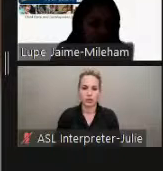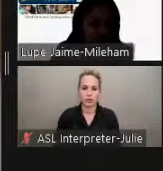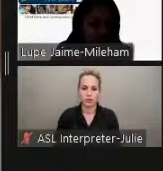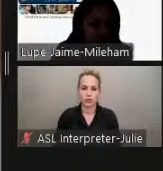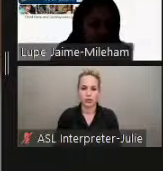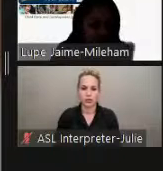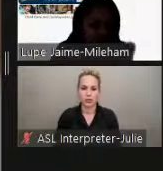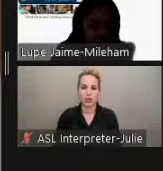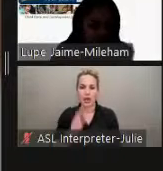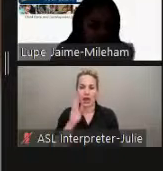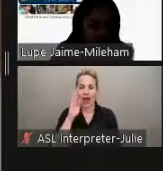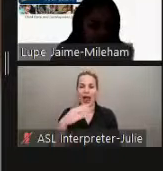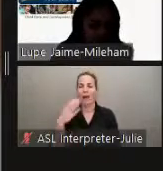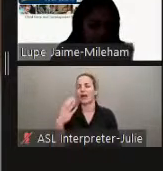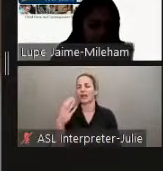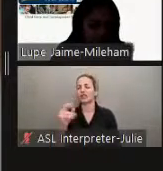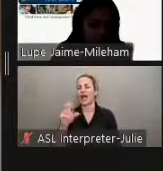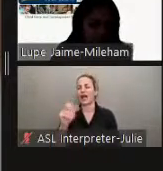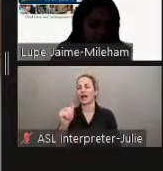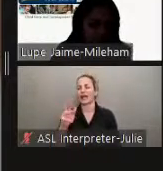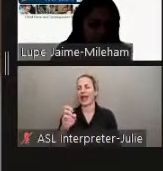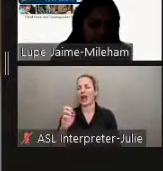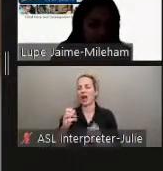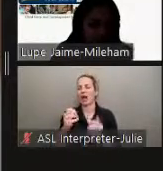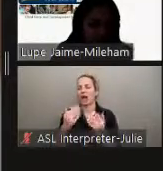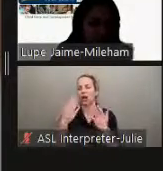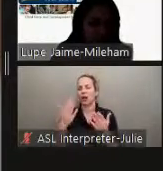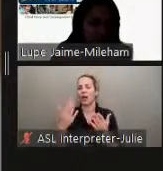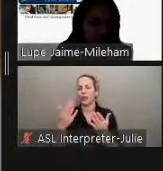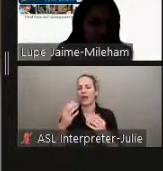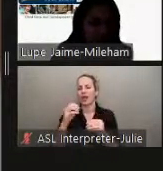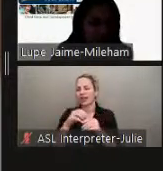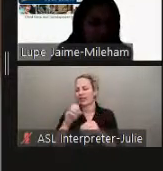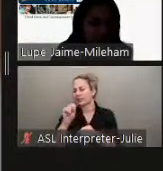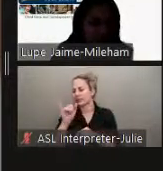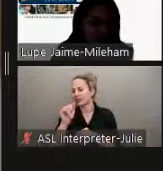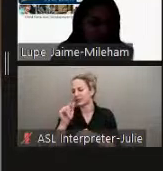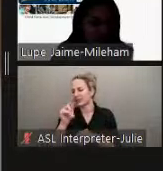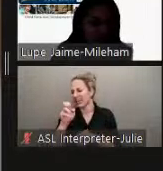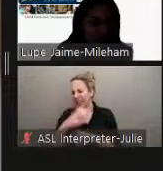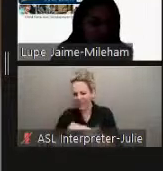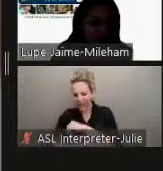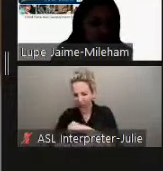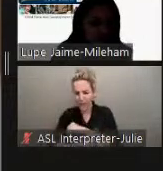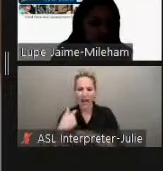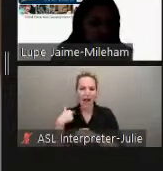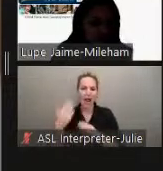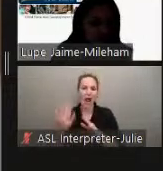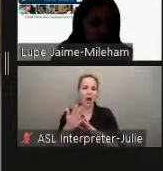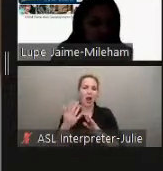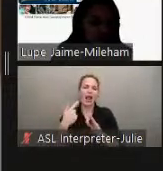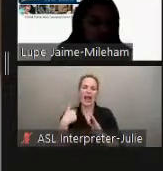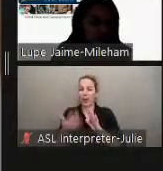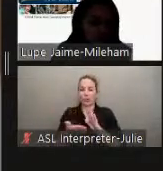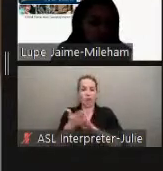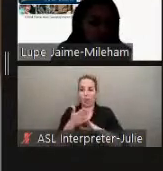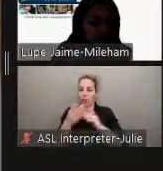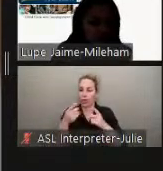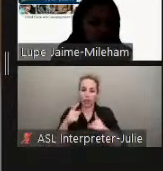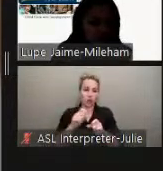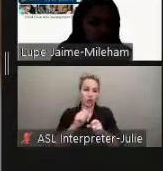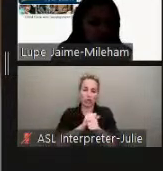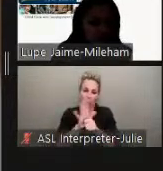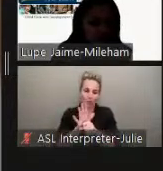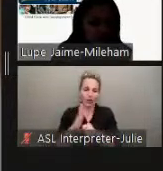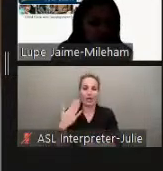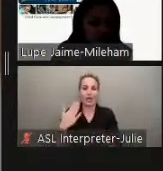Hi, yes, I'm a child care provider in Siskiyou County. I'm also a large child care provider. I've been operating all throughout COVID.